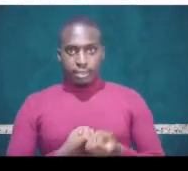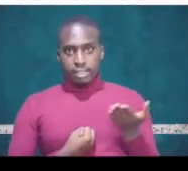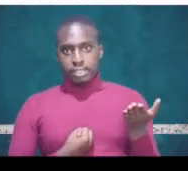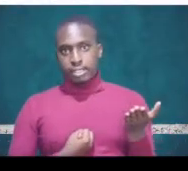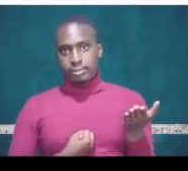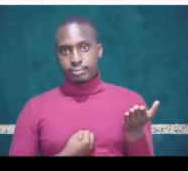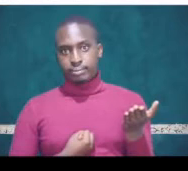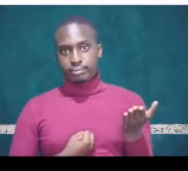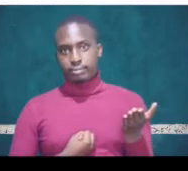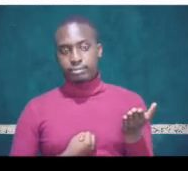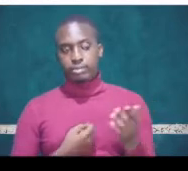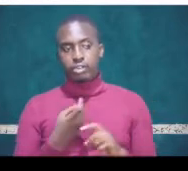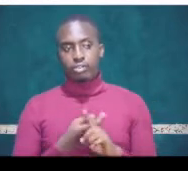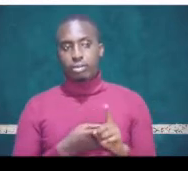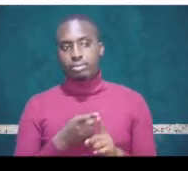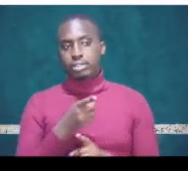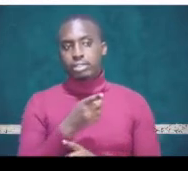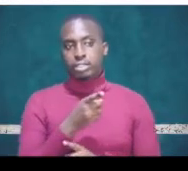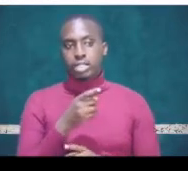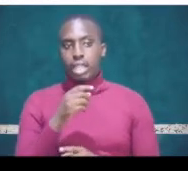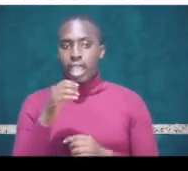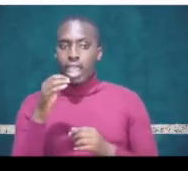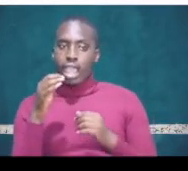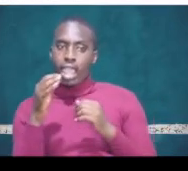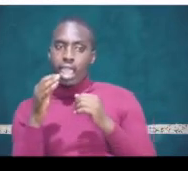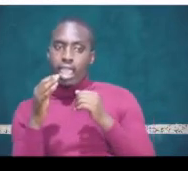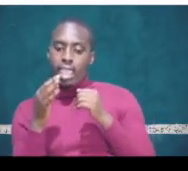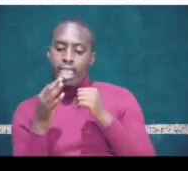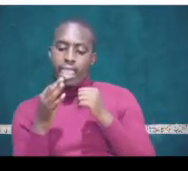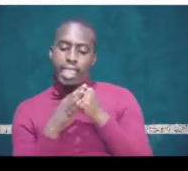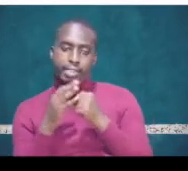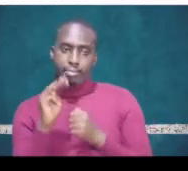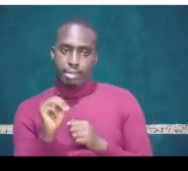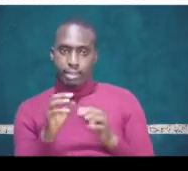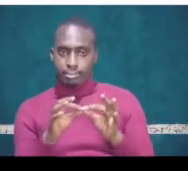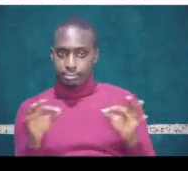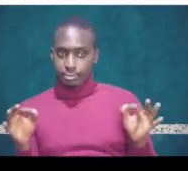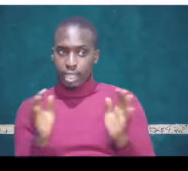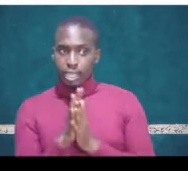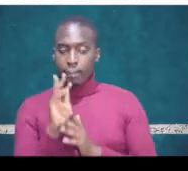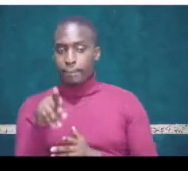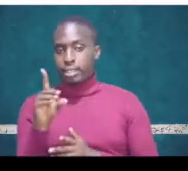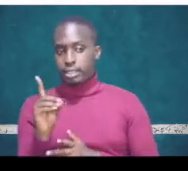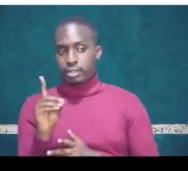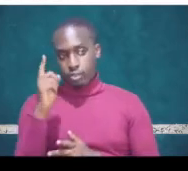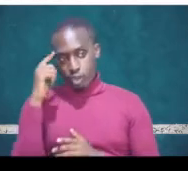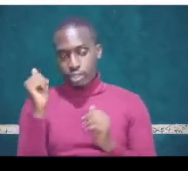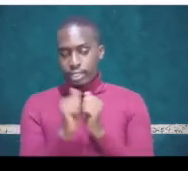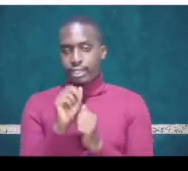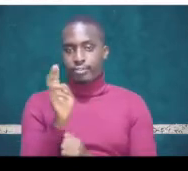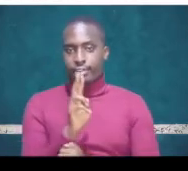expression. So a potentiometer wire is 8 meters long and a potential difference of 10